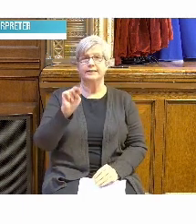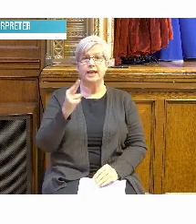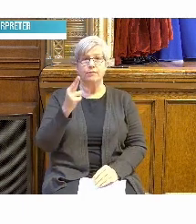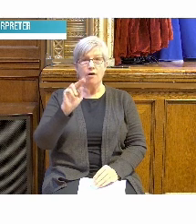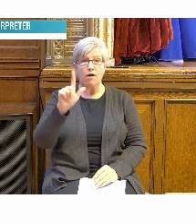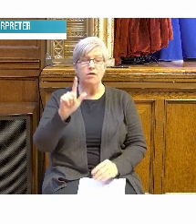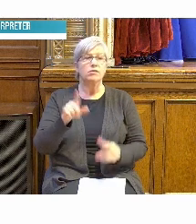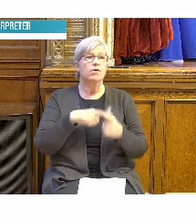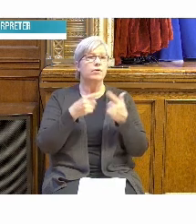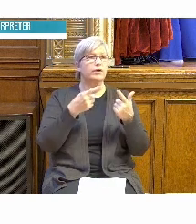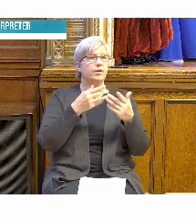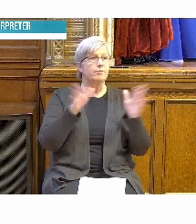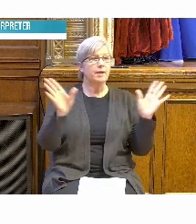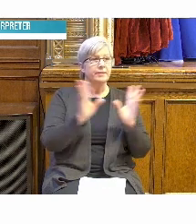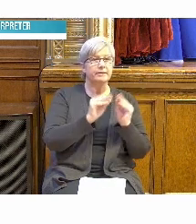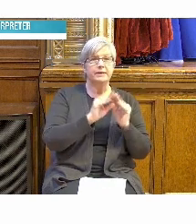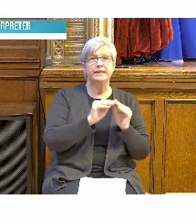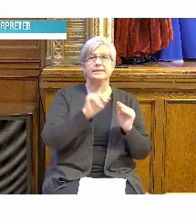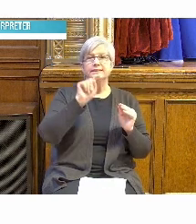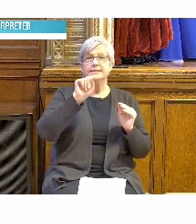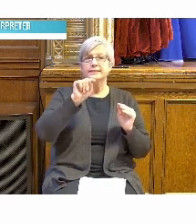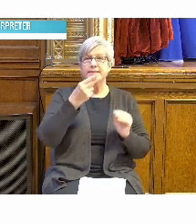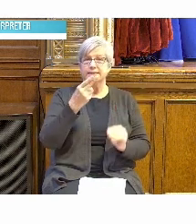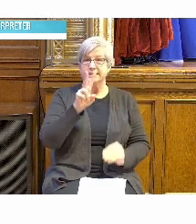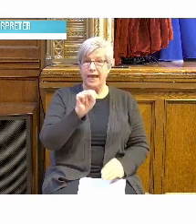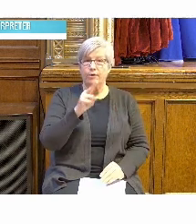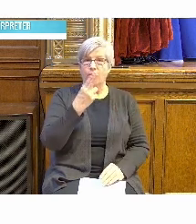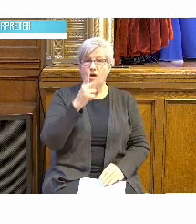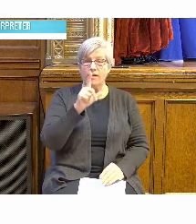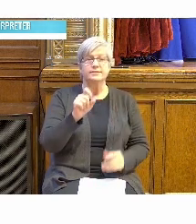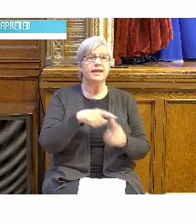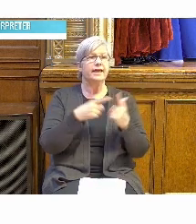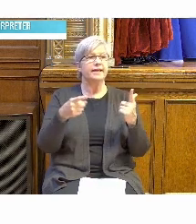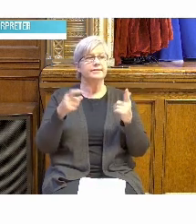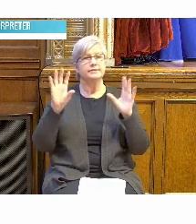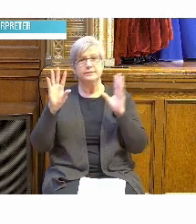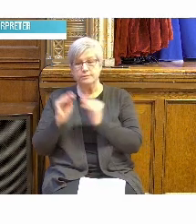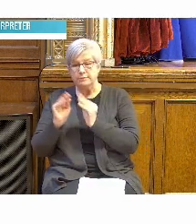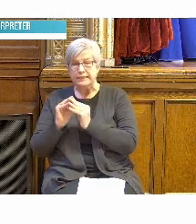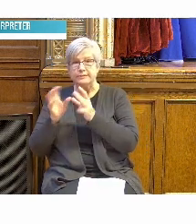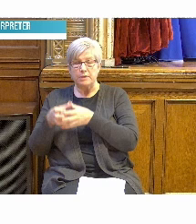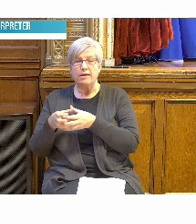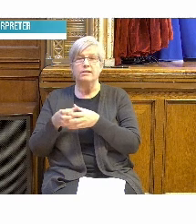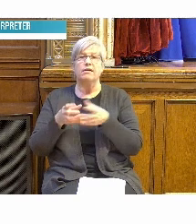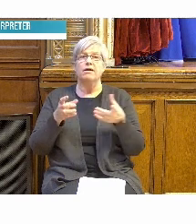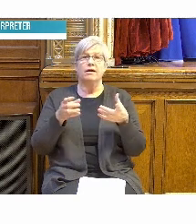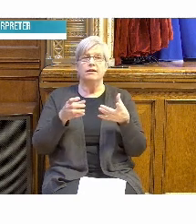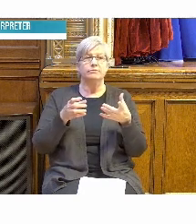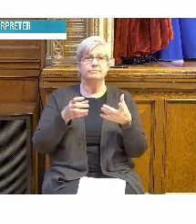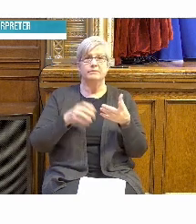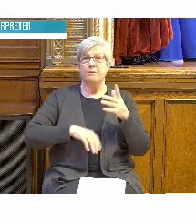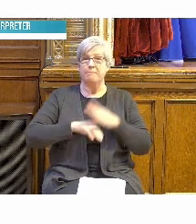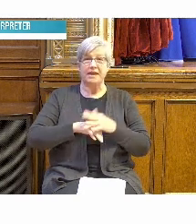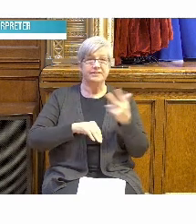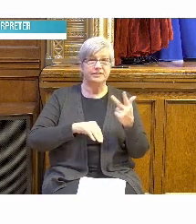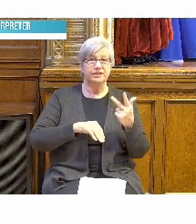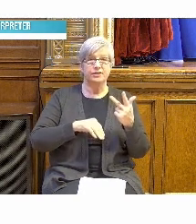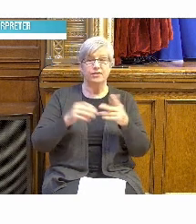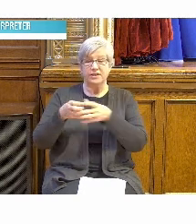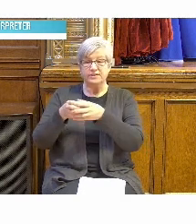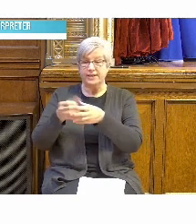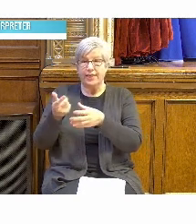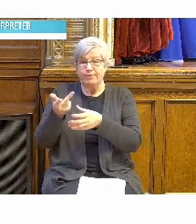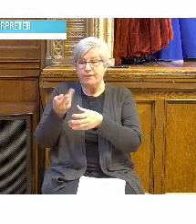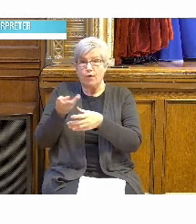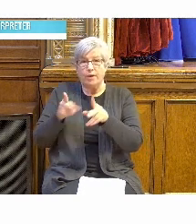about public meetings, town halls, and smaller meetings, no more than 3 or 4 persons?